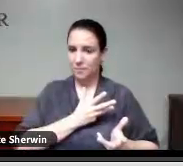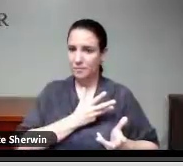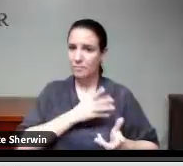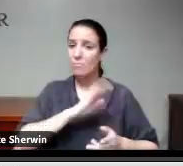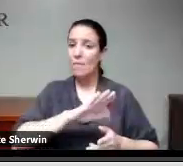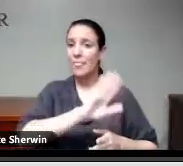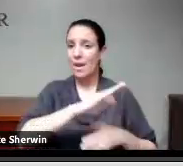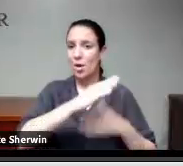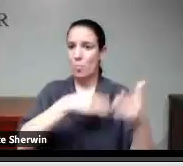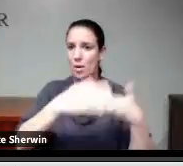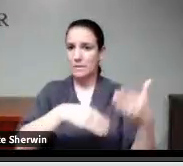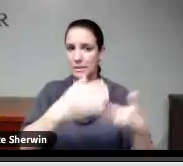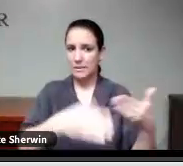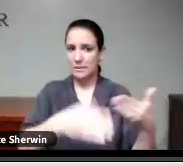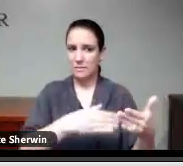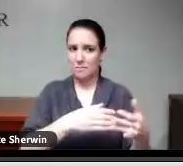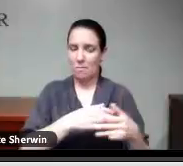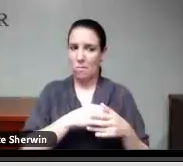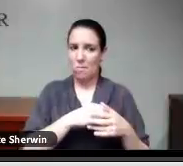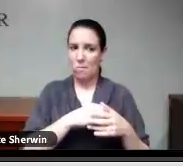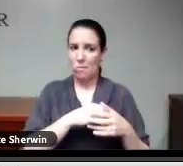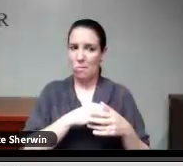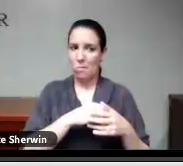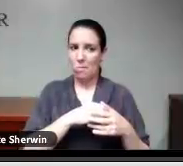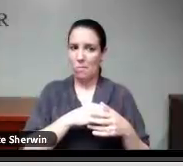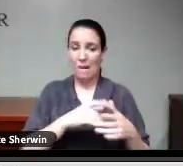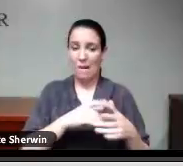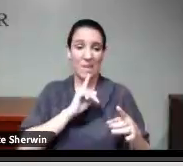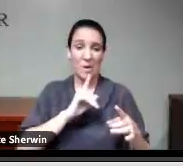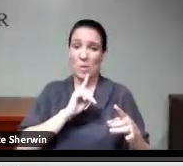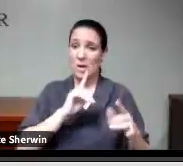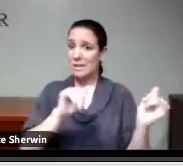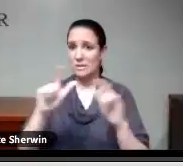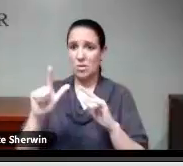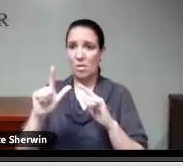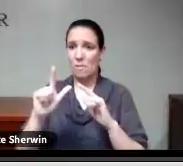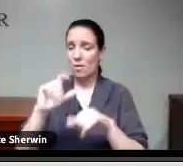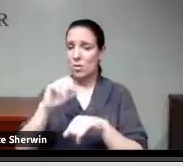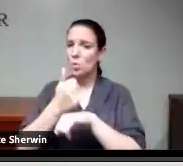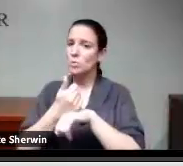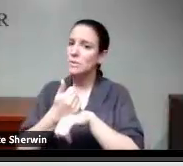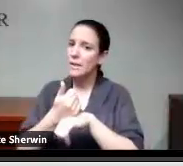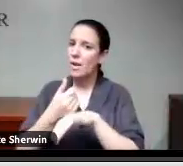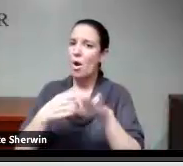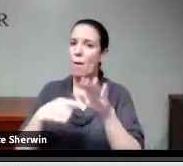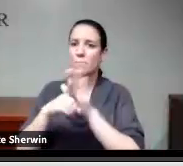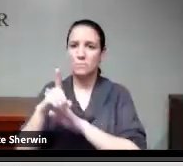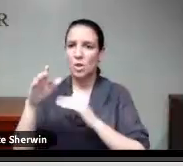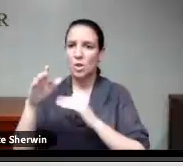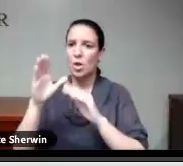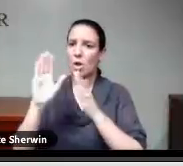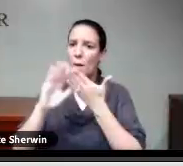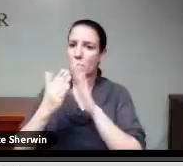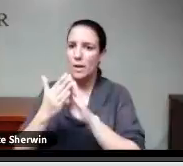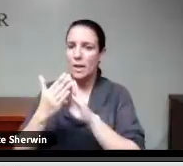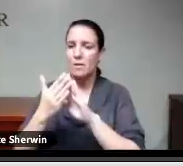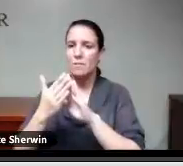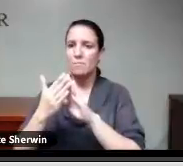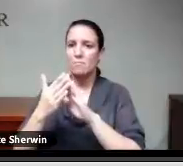process. That all of this is really about community building, that everything related to diversity programs